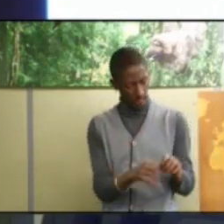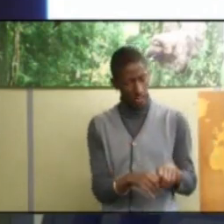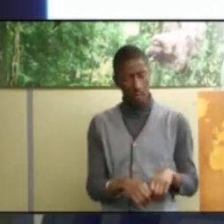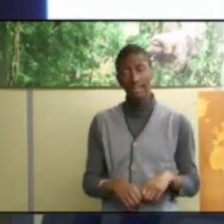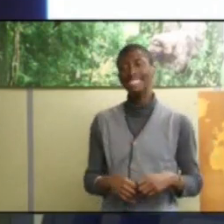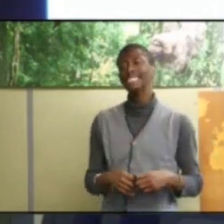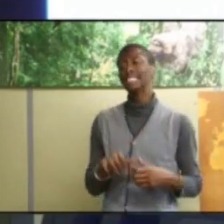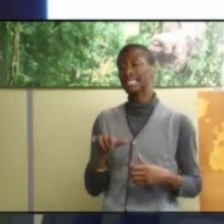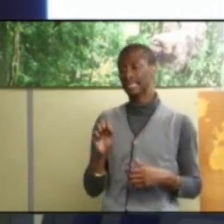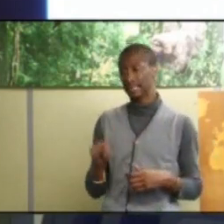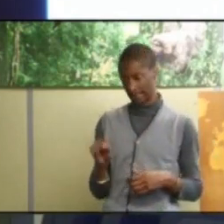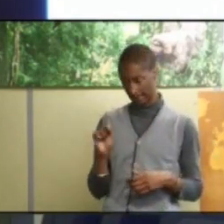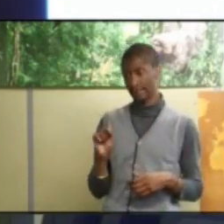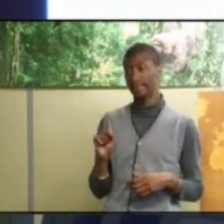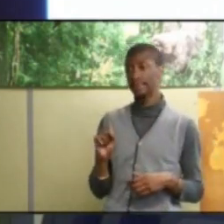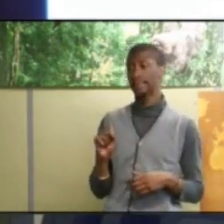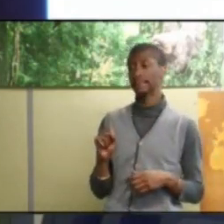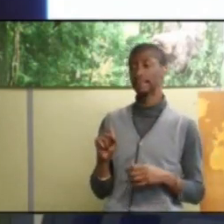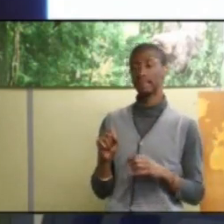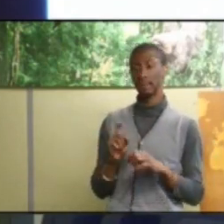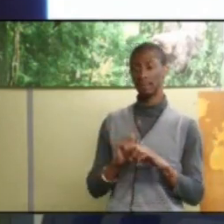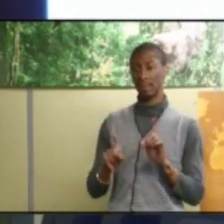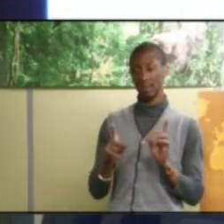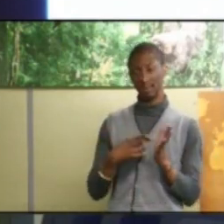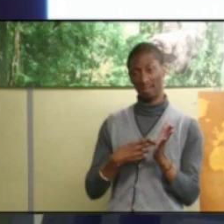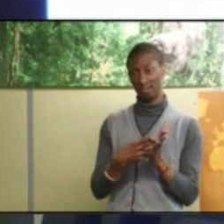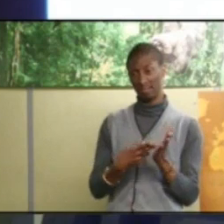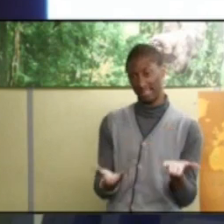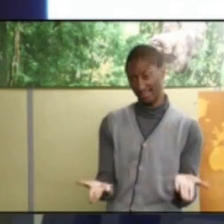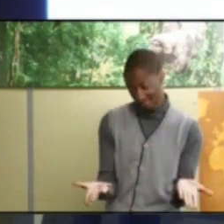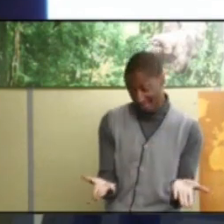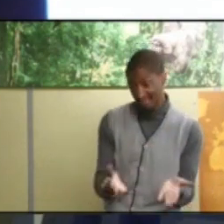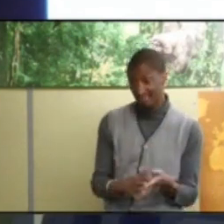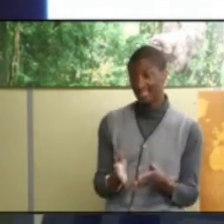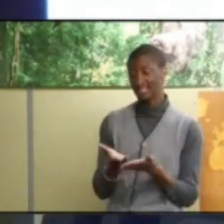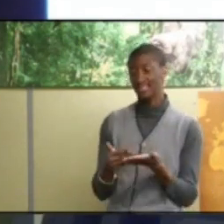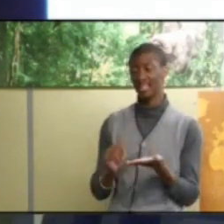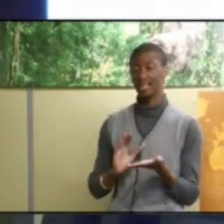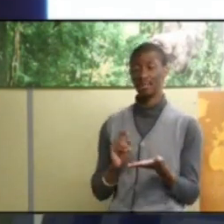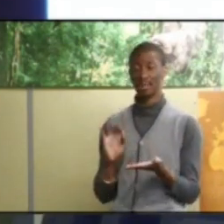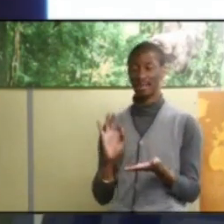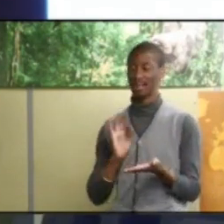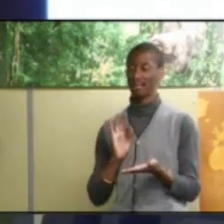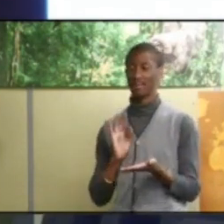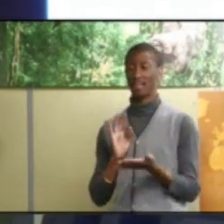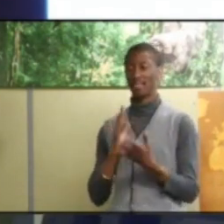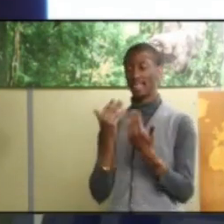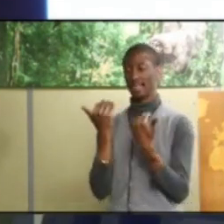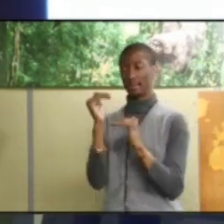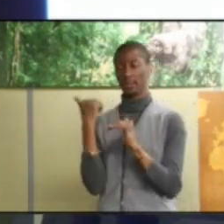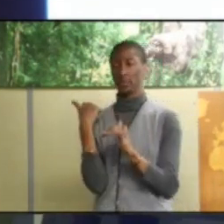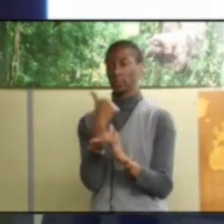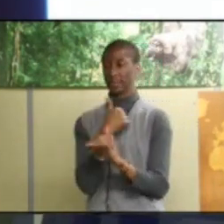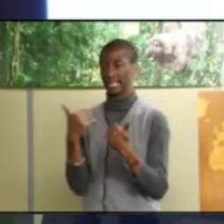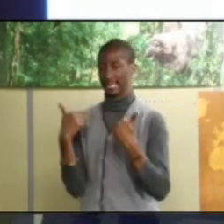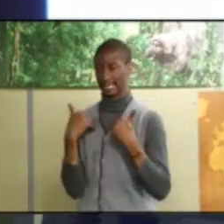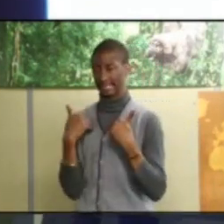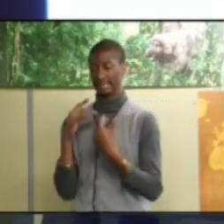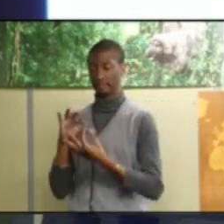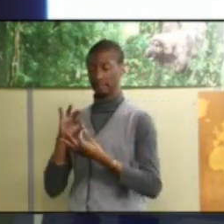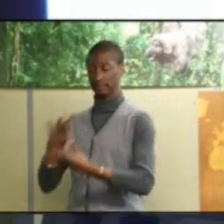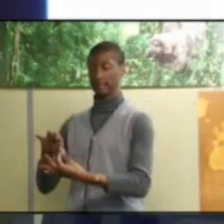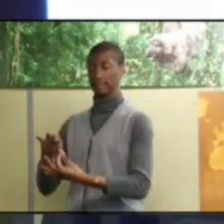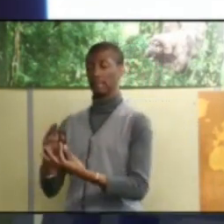However, speaking candidly, some of the restrictions that we have with